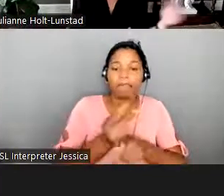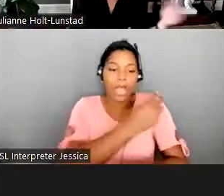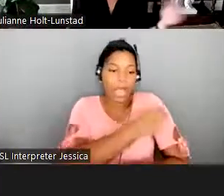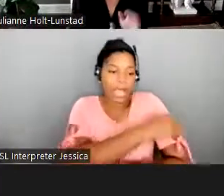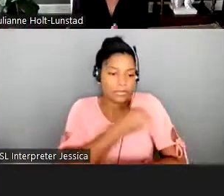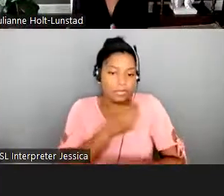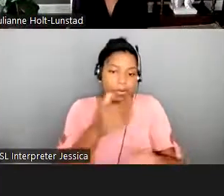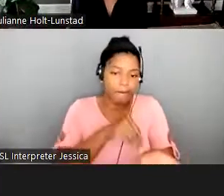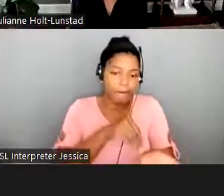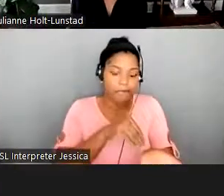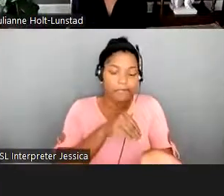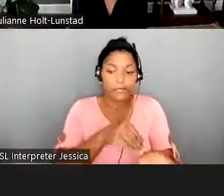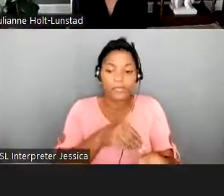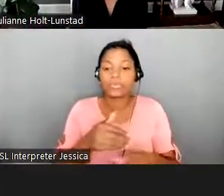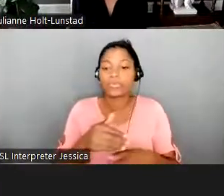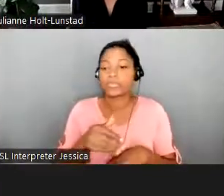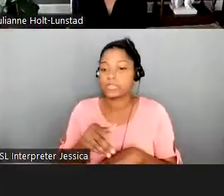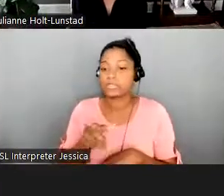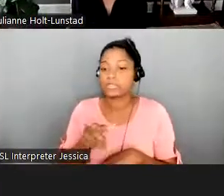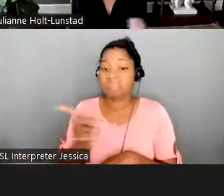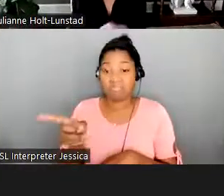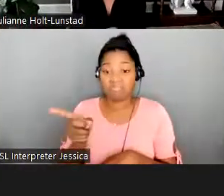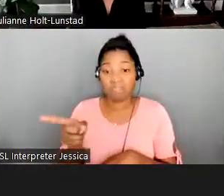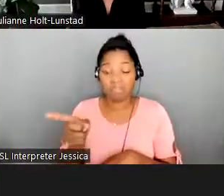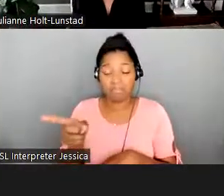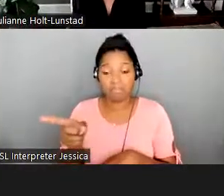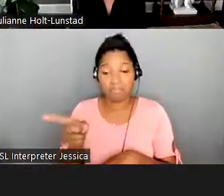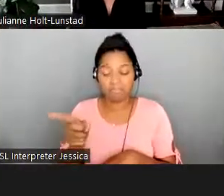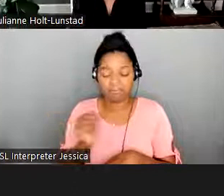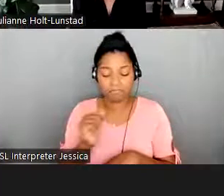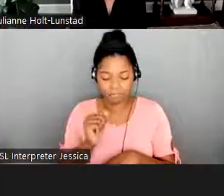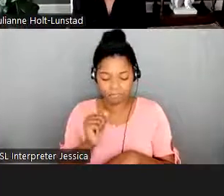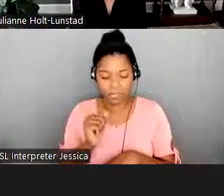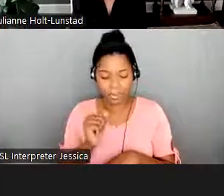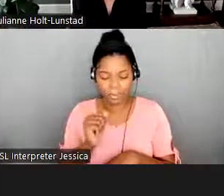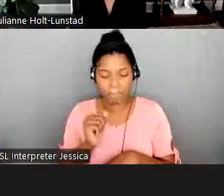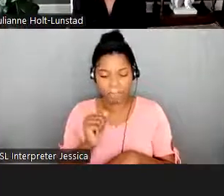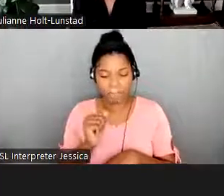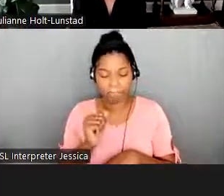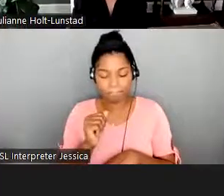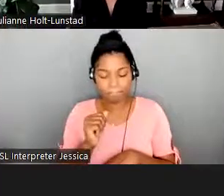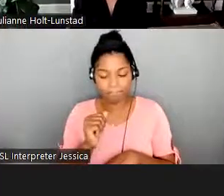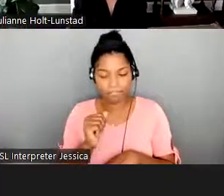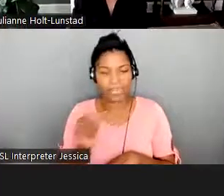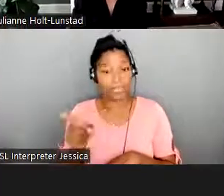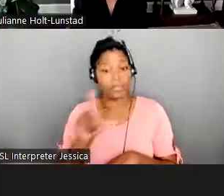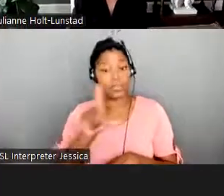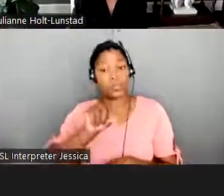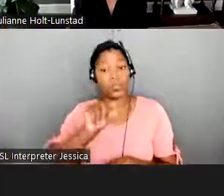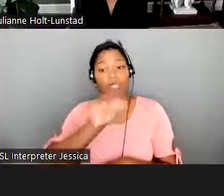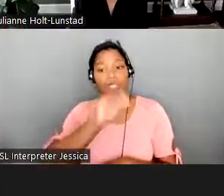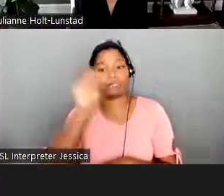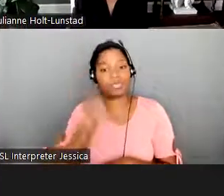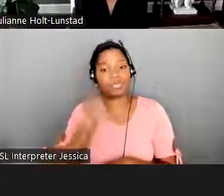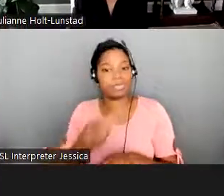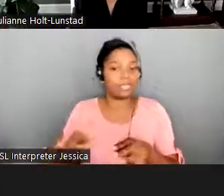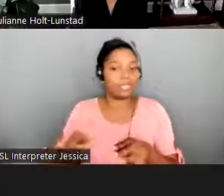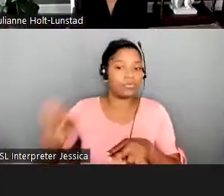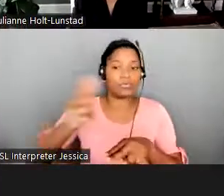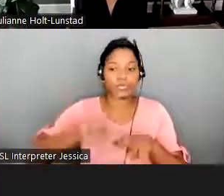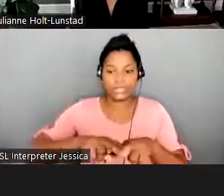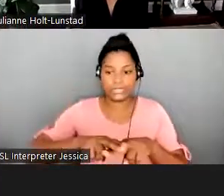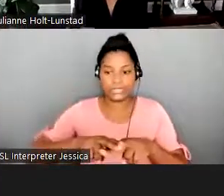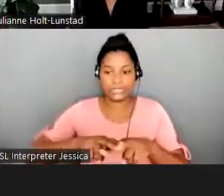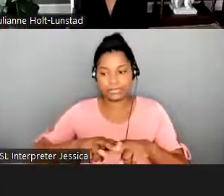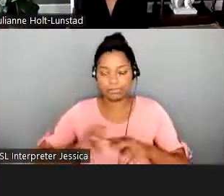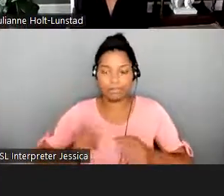those that were randomly assigned to receive that in addition to standard medical care had a 20% increased likelihood of